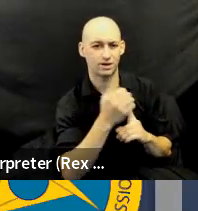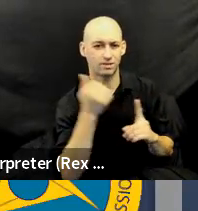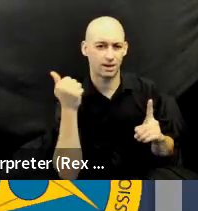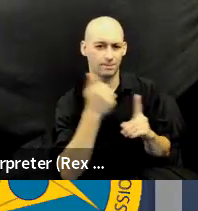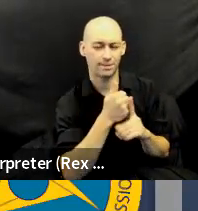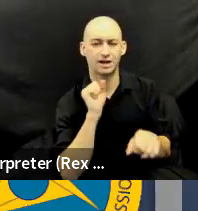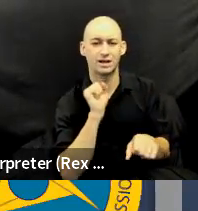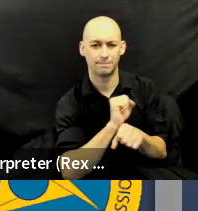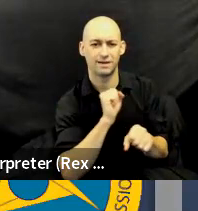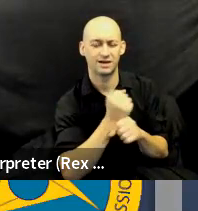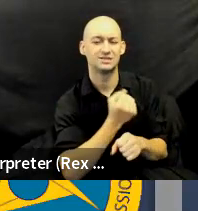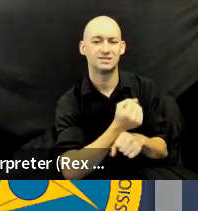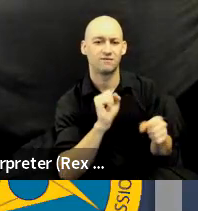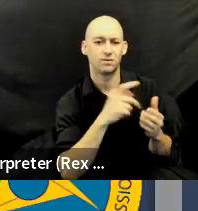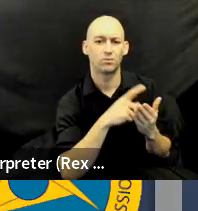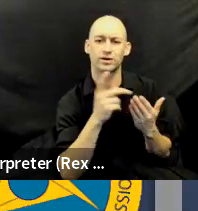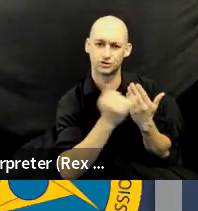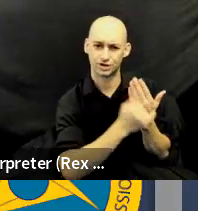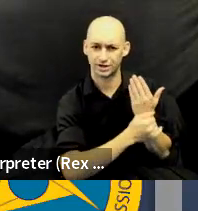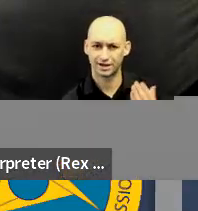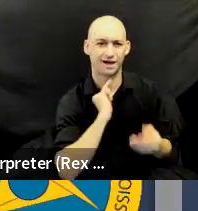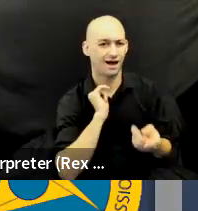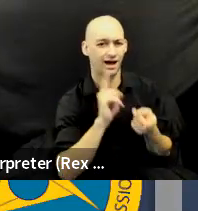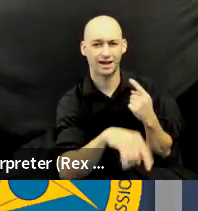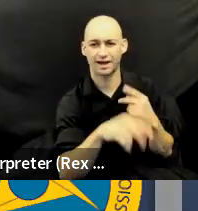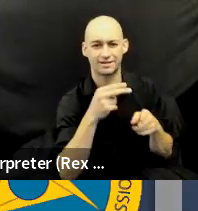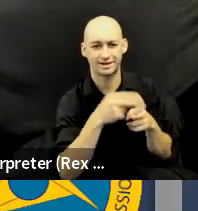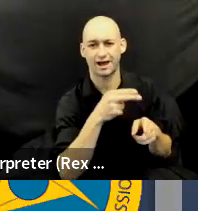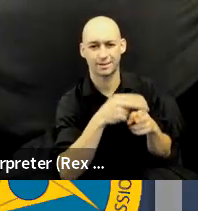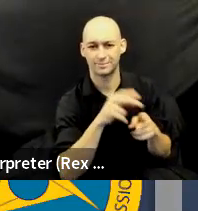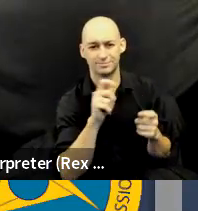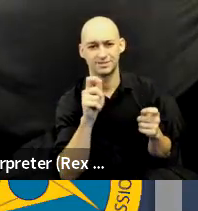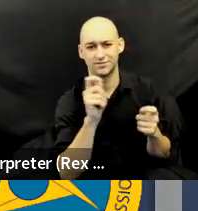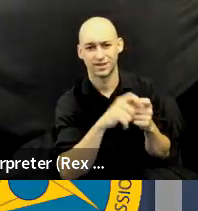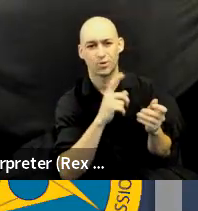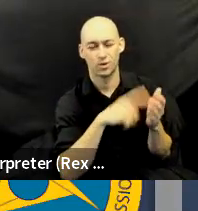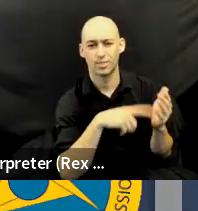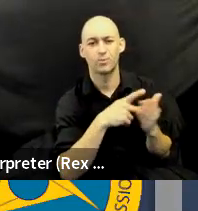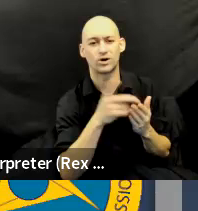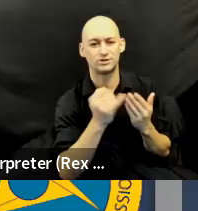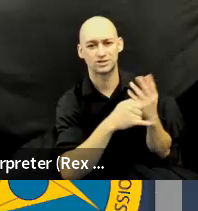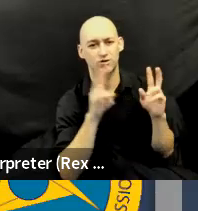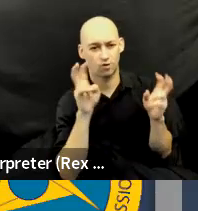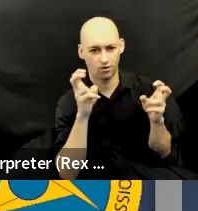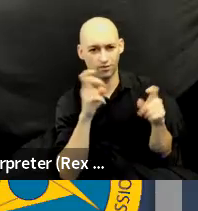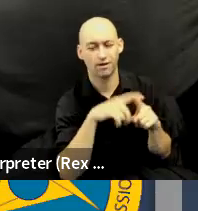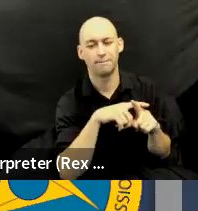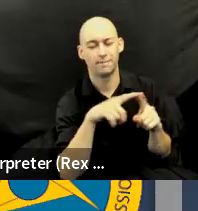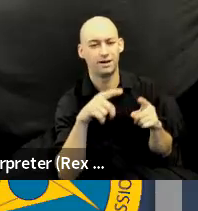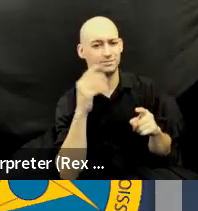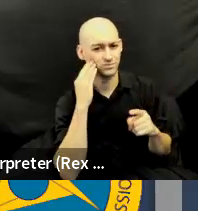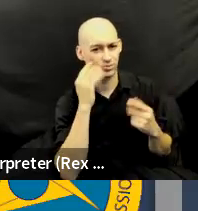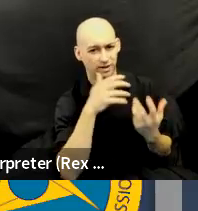safe project. So I cannot name specifically what the project's called, but I know that we're engaging